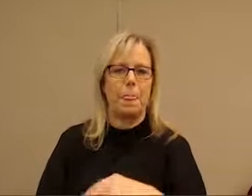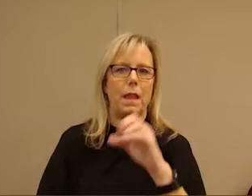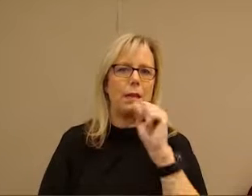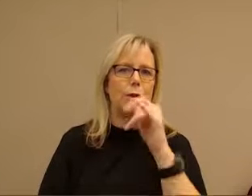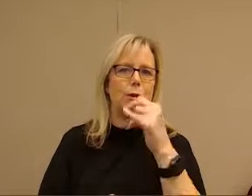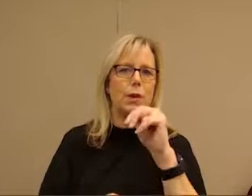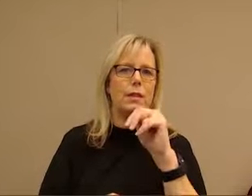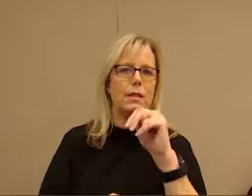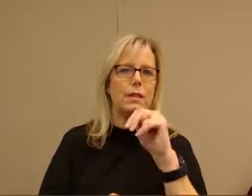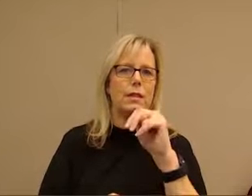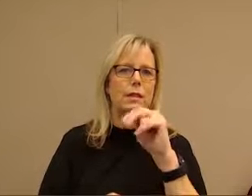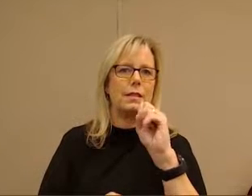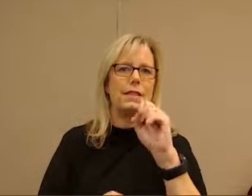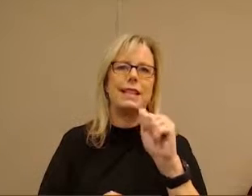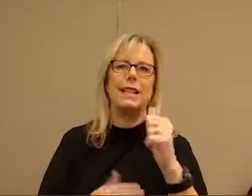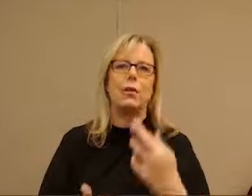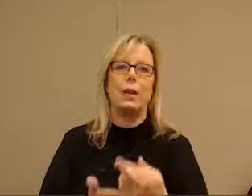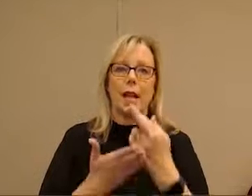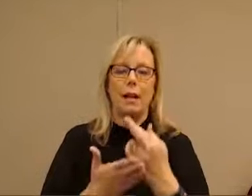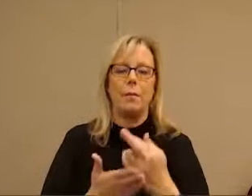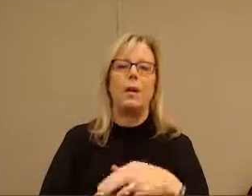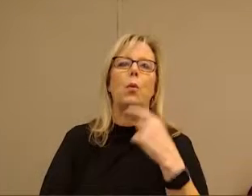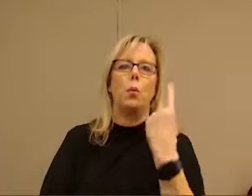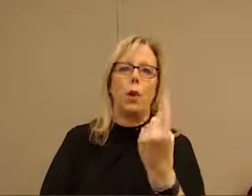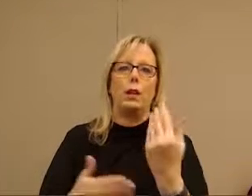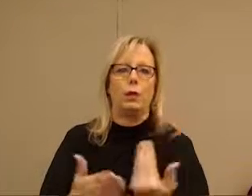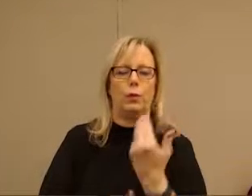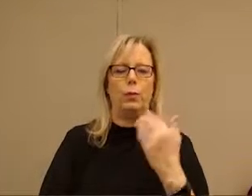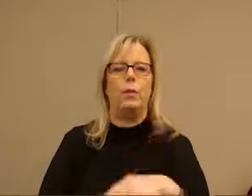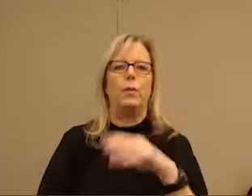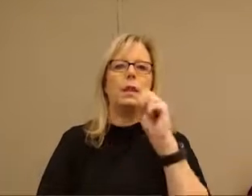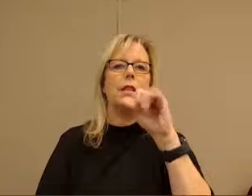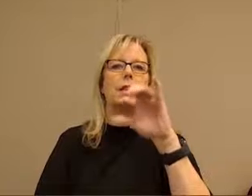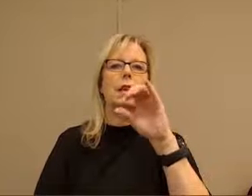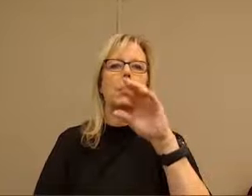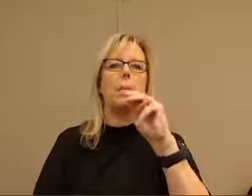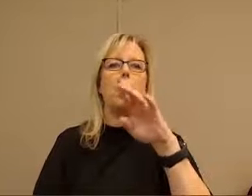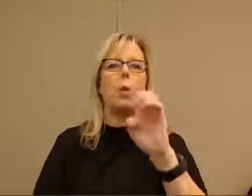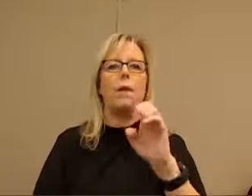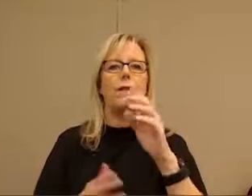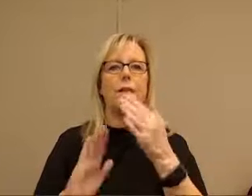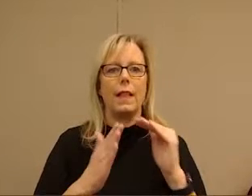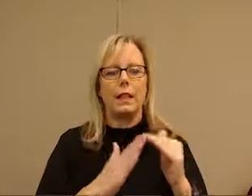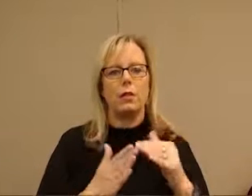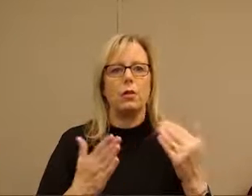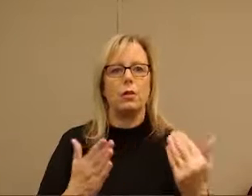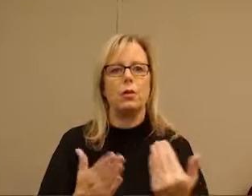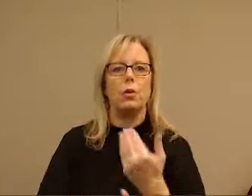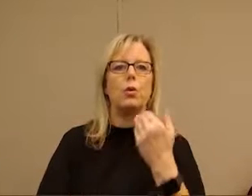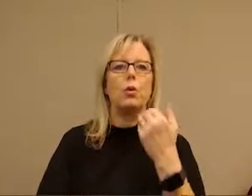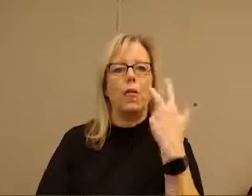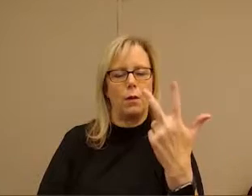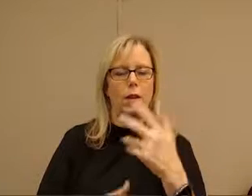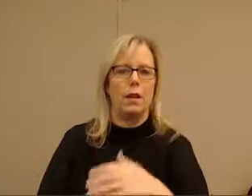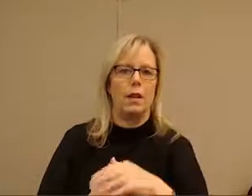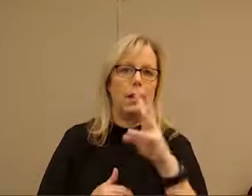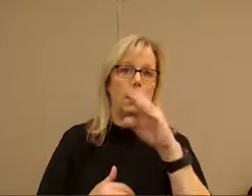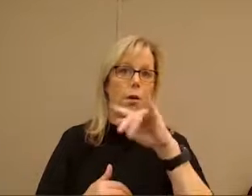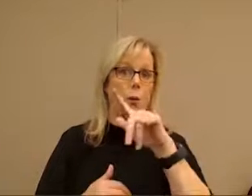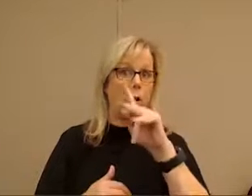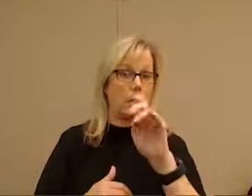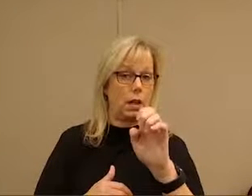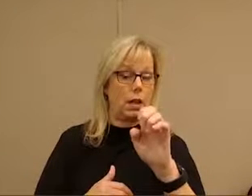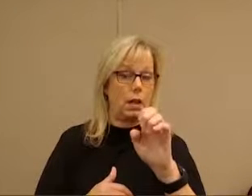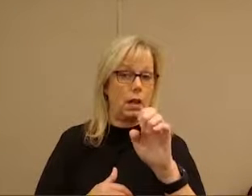Swansea Rehab and Care Center, 1 new case. Sycamore Village of Swansea, 3 new cases. And Willow Creek of